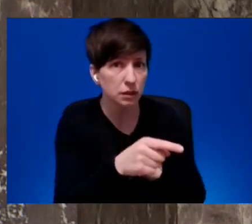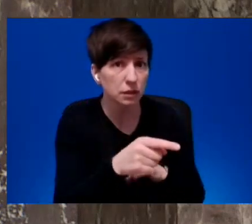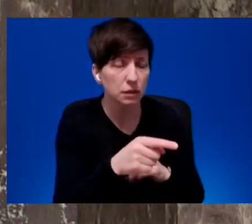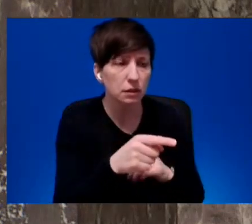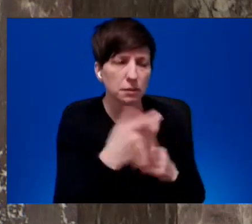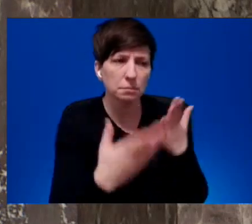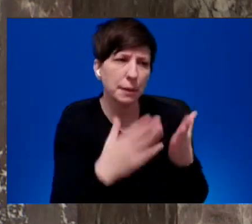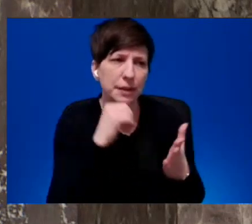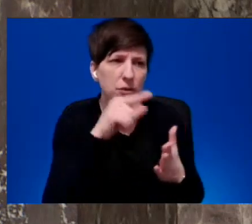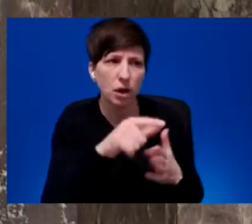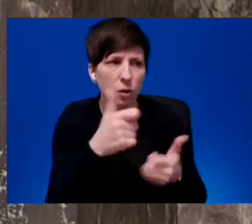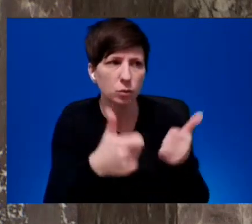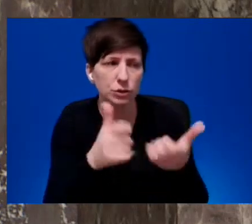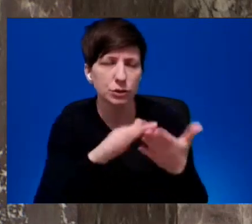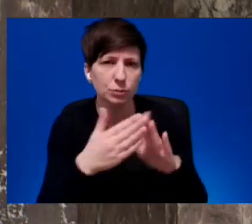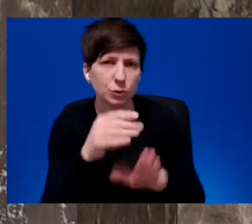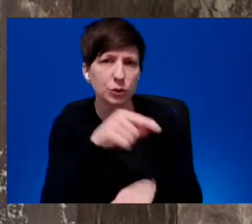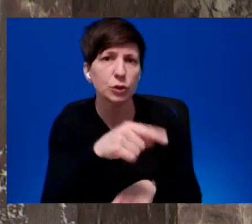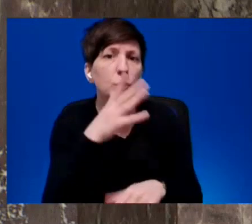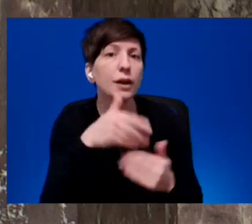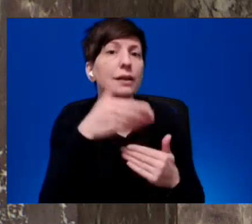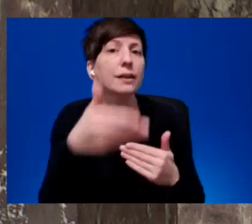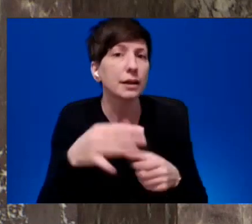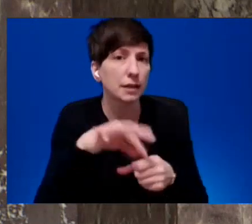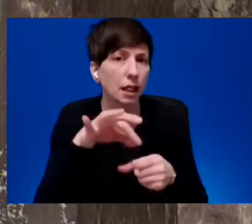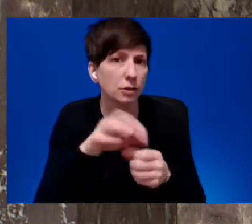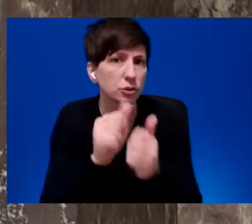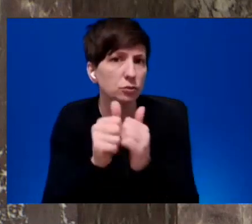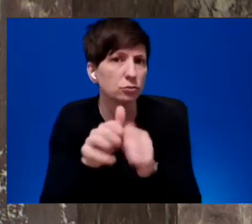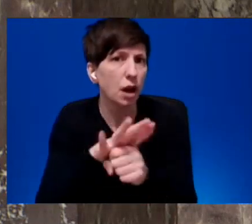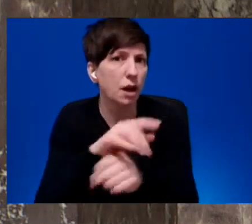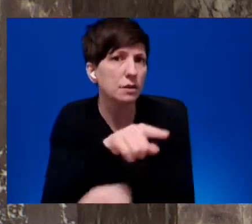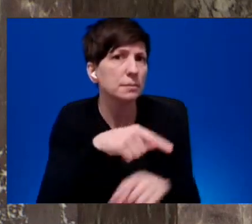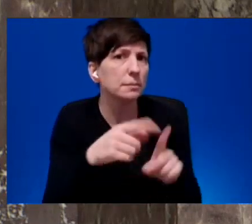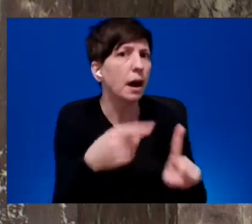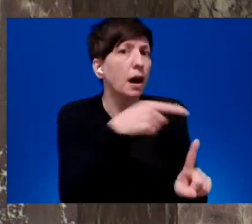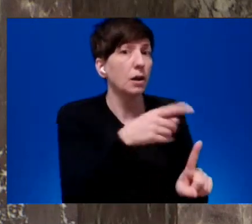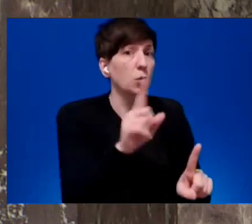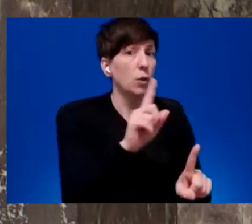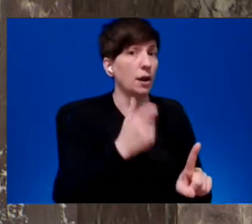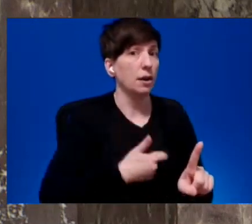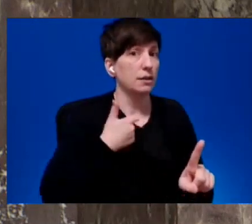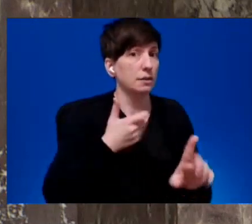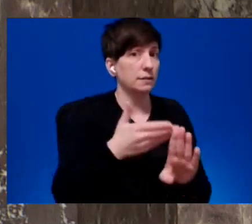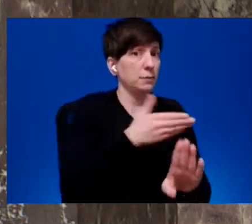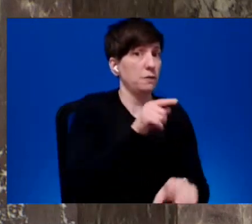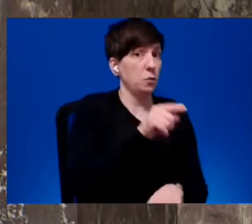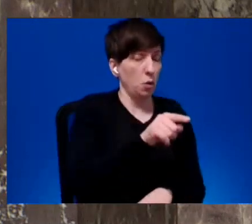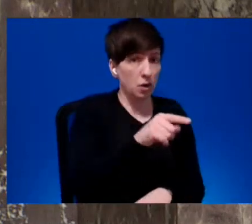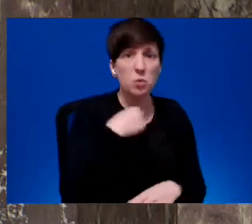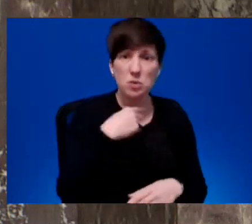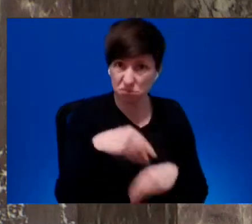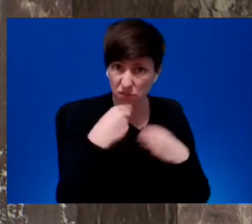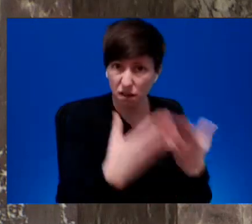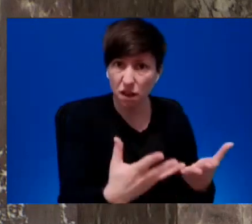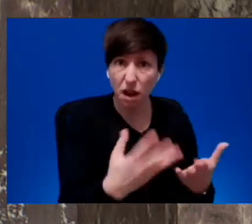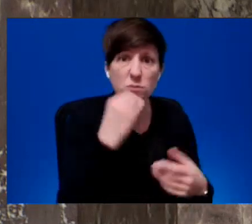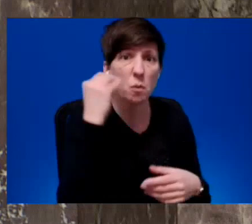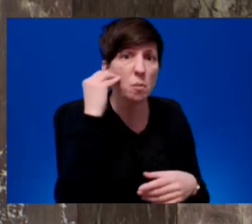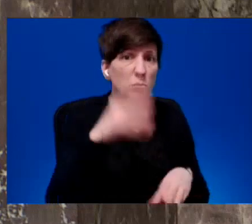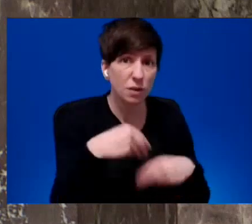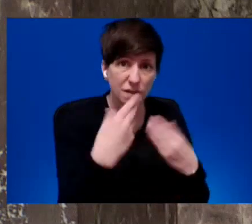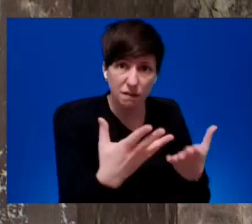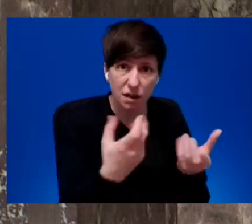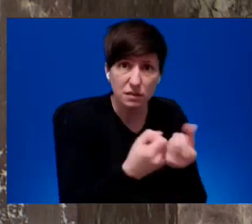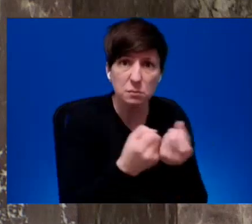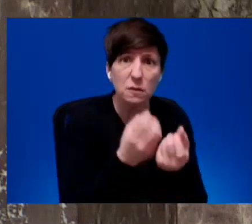but the community that she lived in before, right now, that we're funding, that's providing supportive housing for people. The member will also know